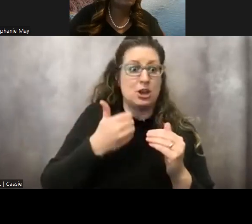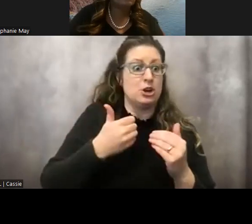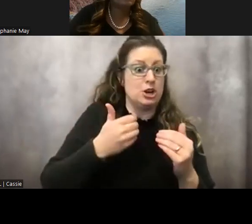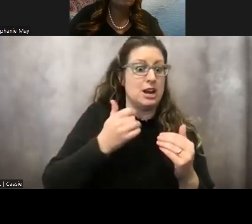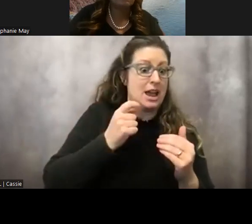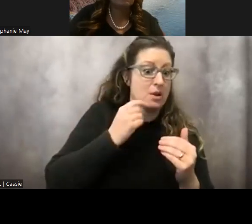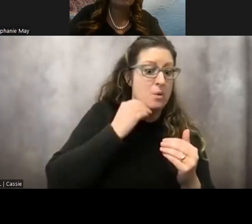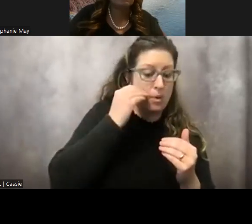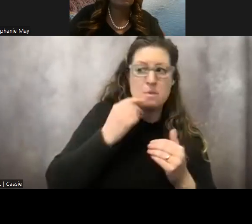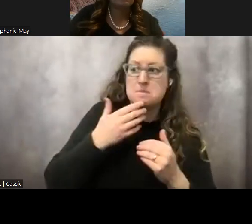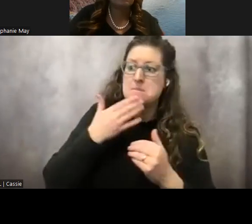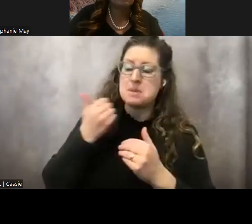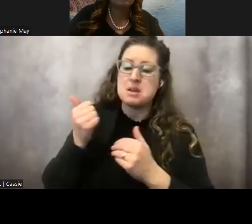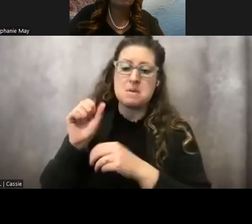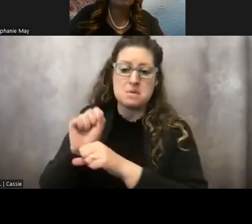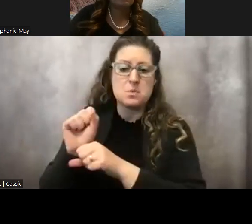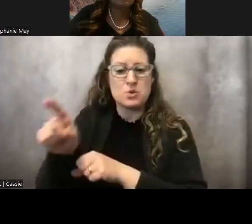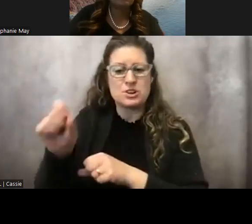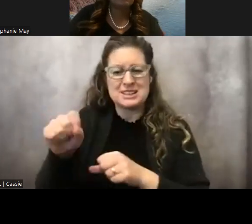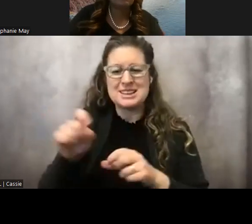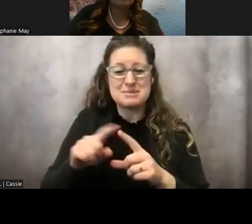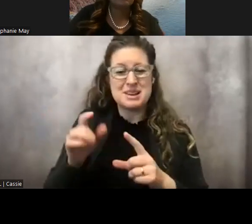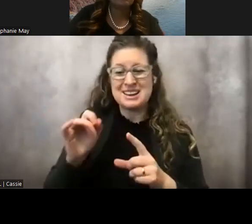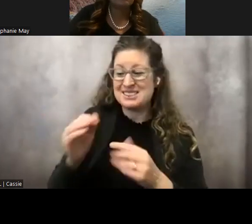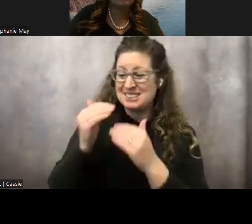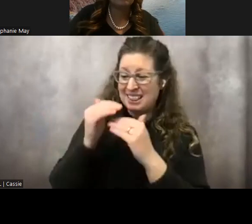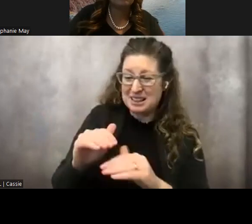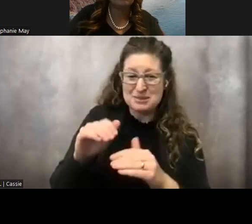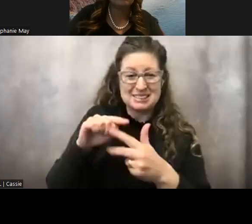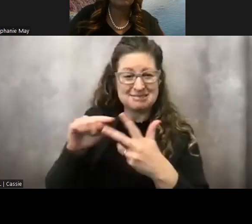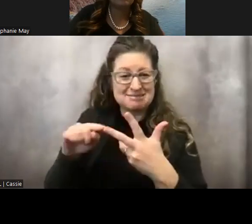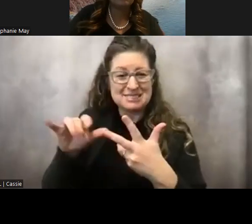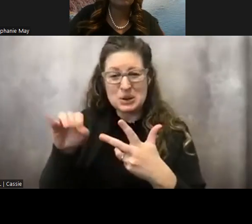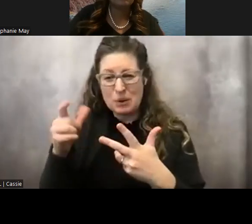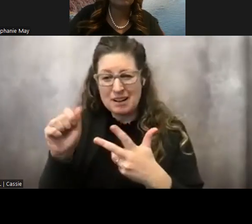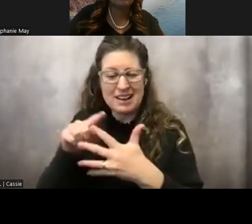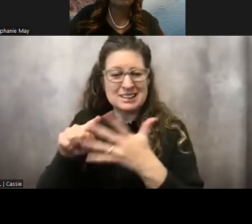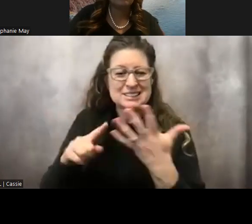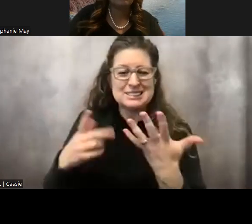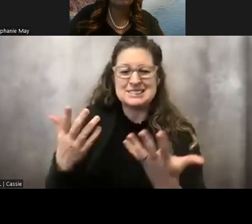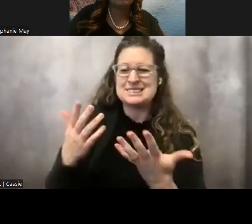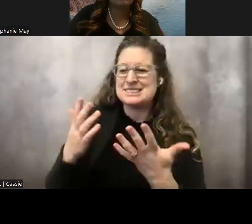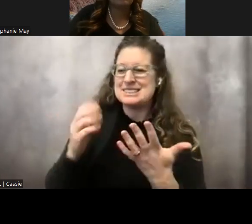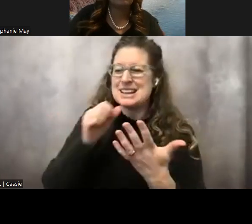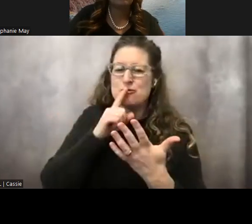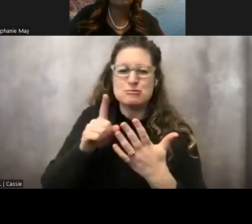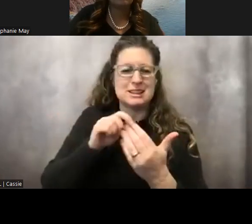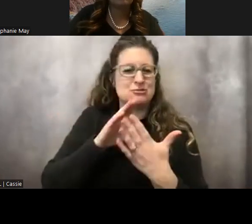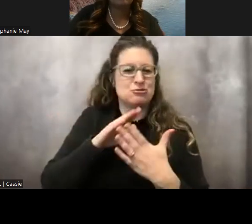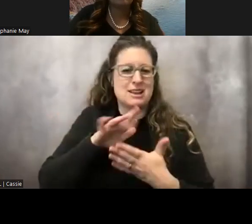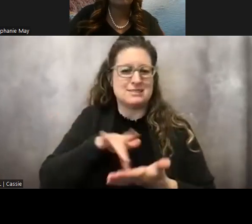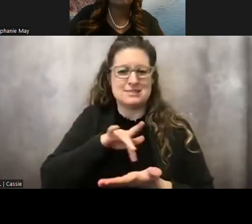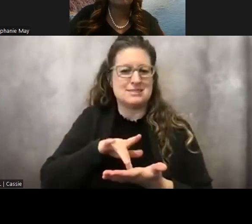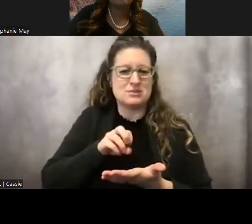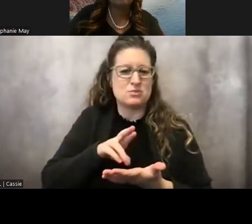only tool, they're just sort of kicking the can down the road, because there are deeper structural issues, some of which we just spoke about, that are